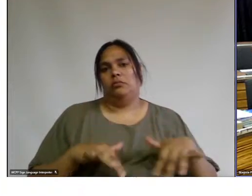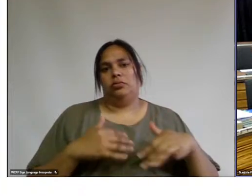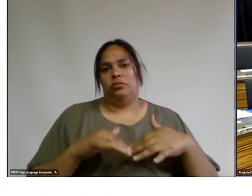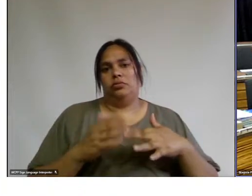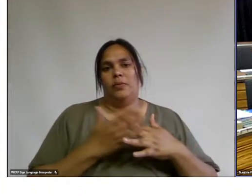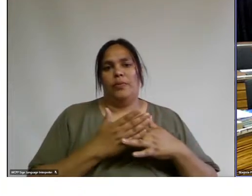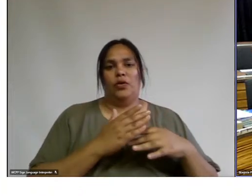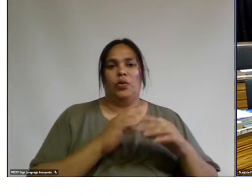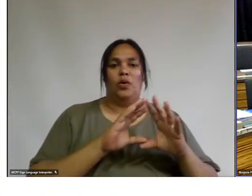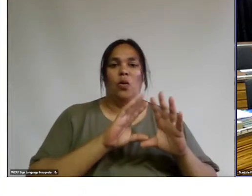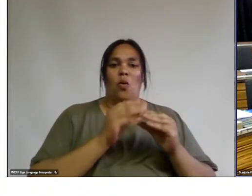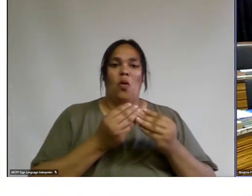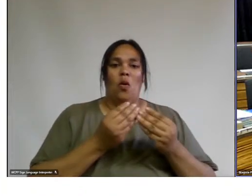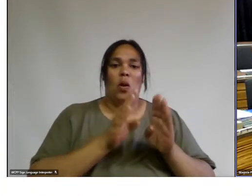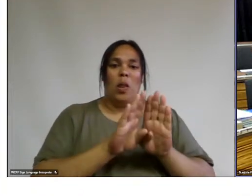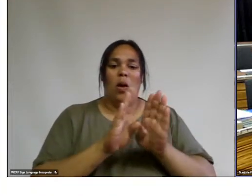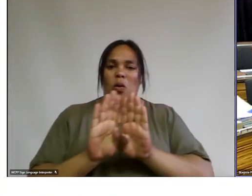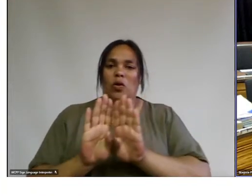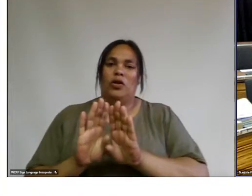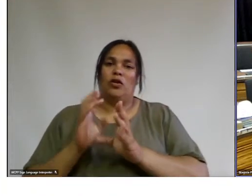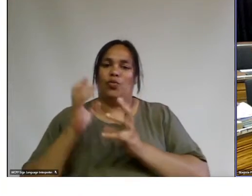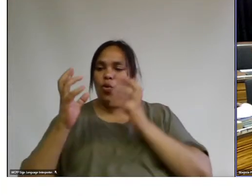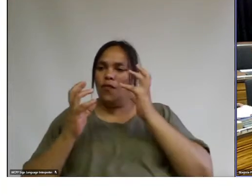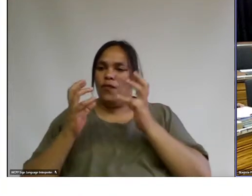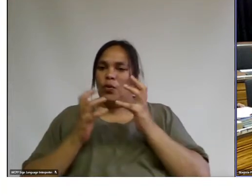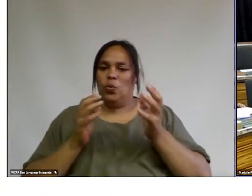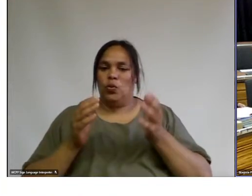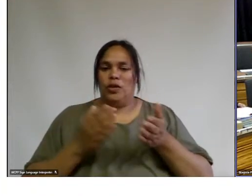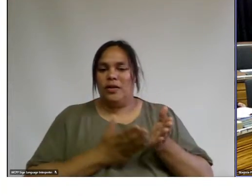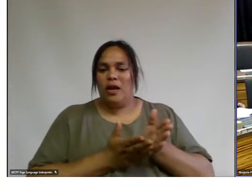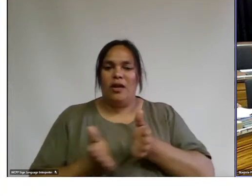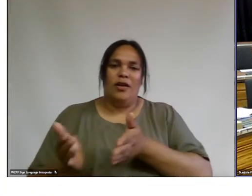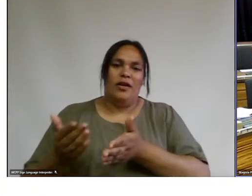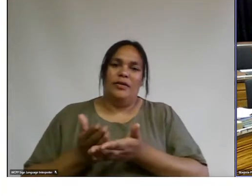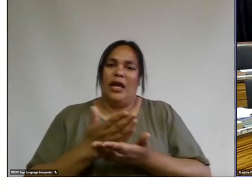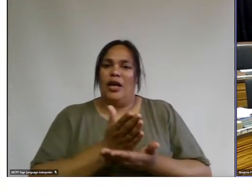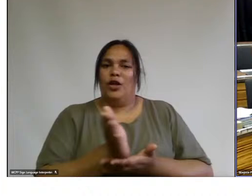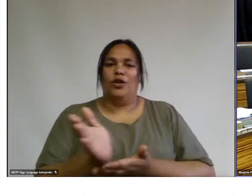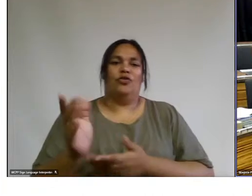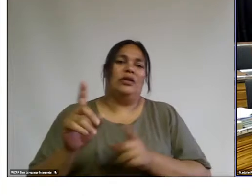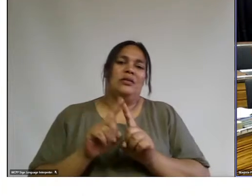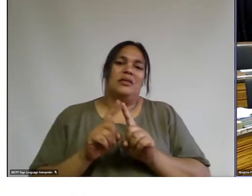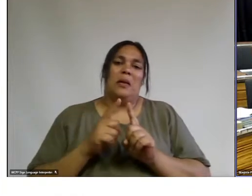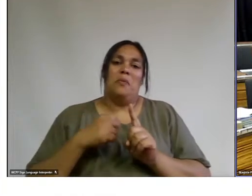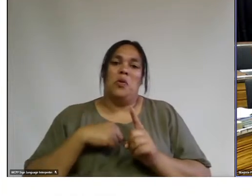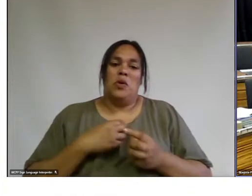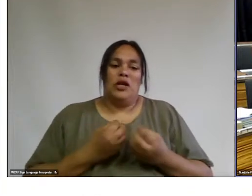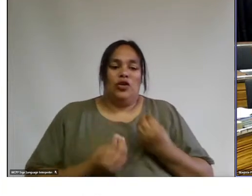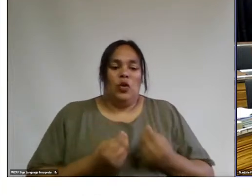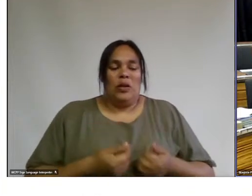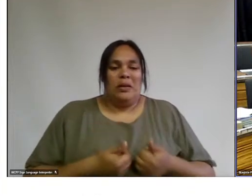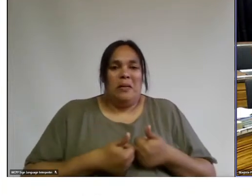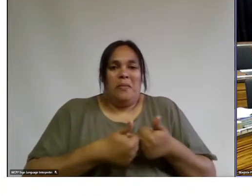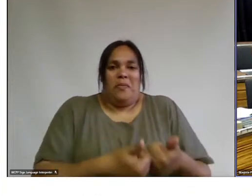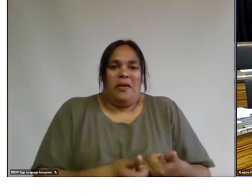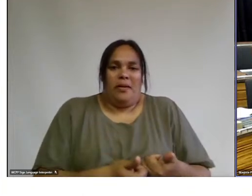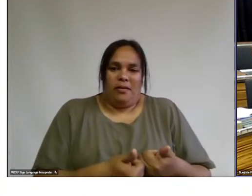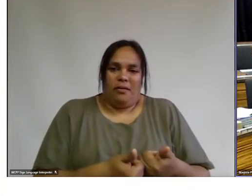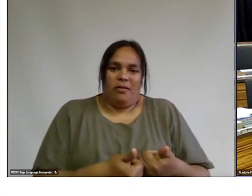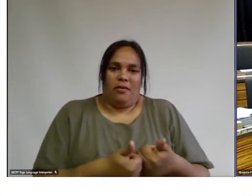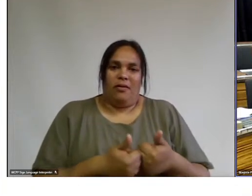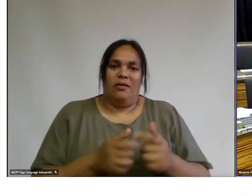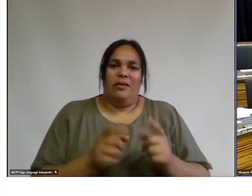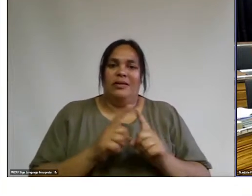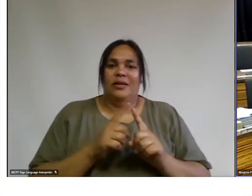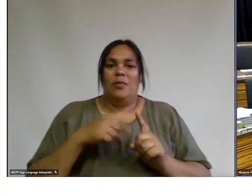Between all the lockdowns, the confusing directions, the fact that we had to get our children back, the fact that